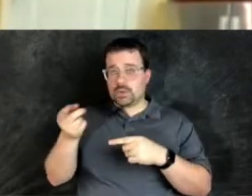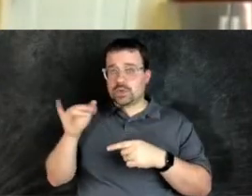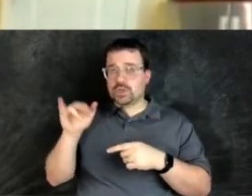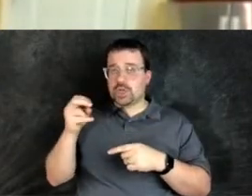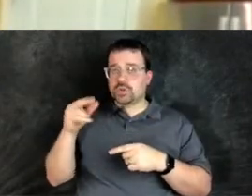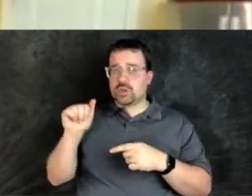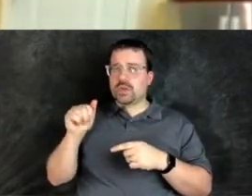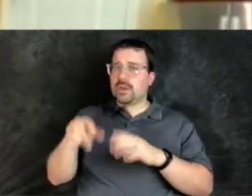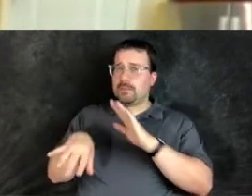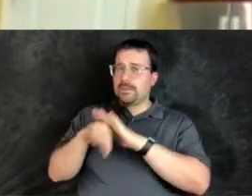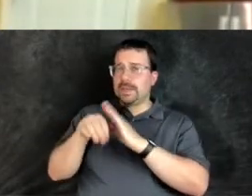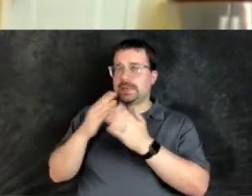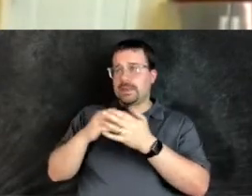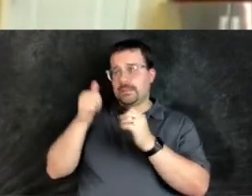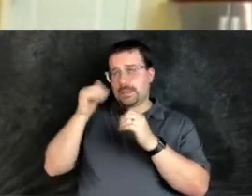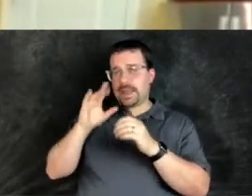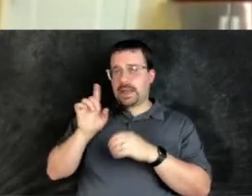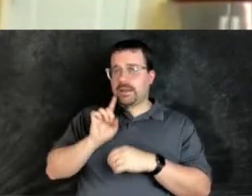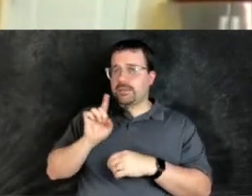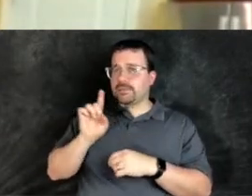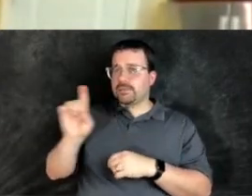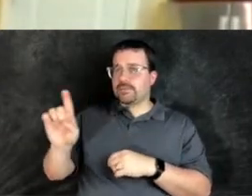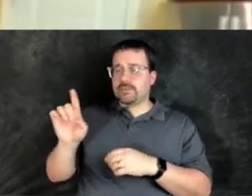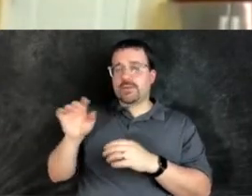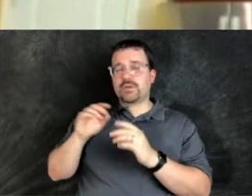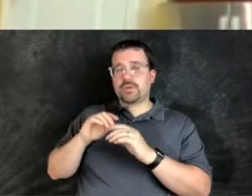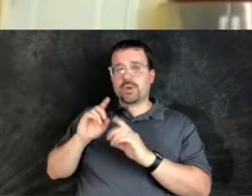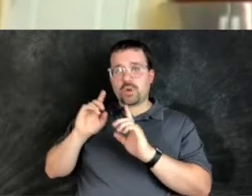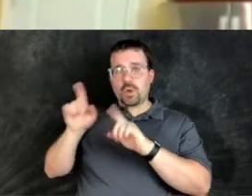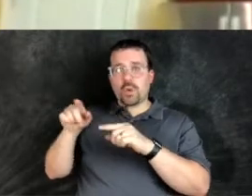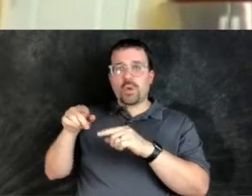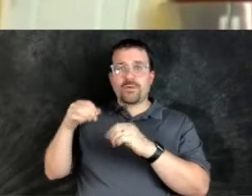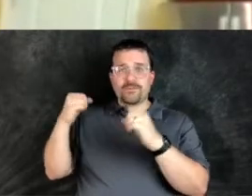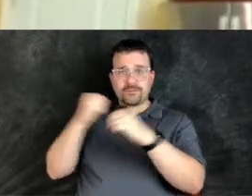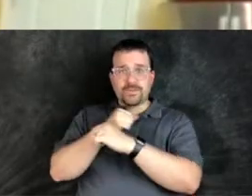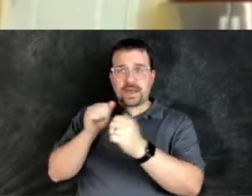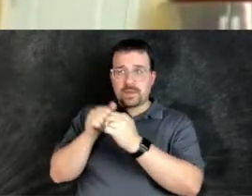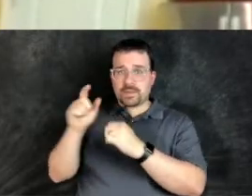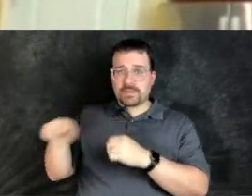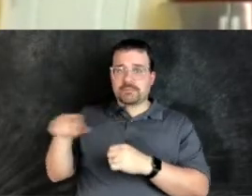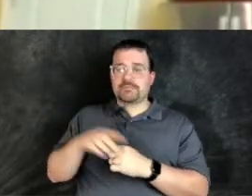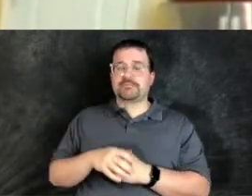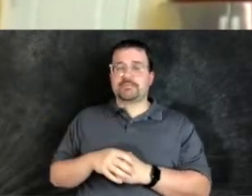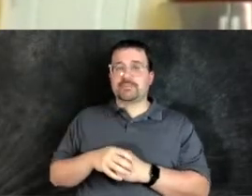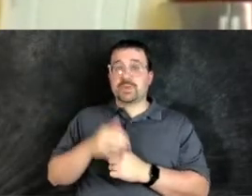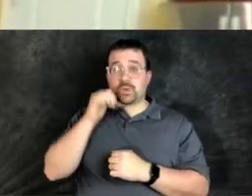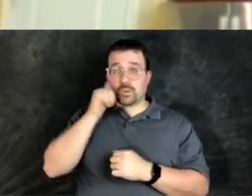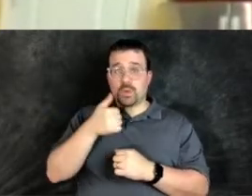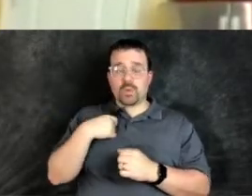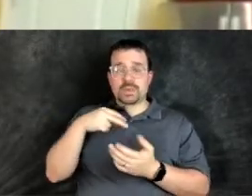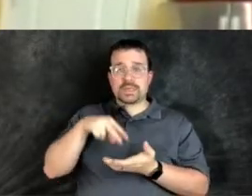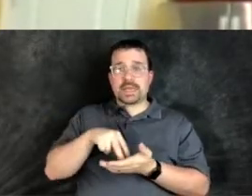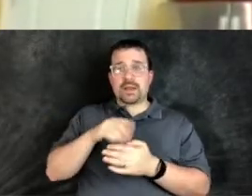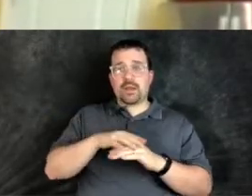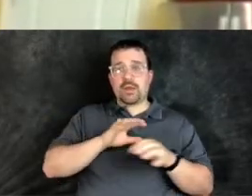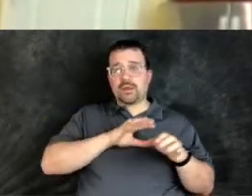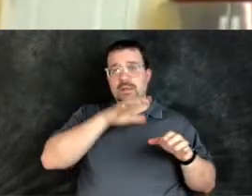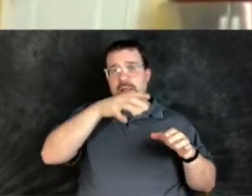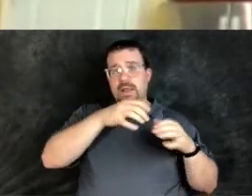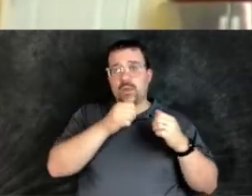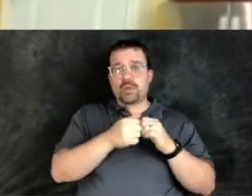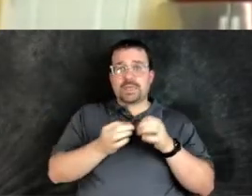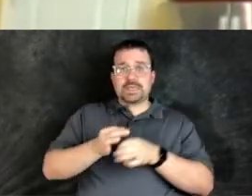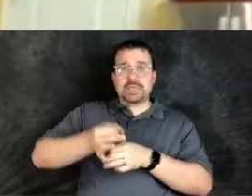"Choose some men for us to go out, fight with Amalek. Tomorrow I will stand on the top of the hill with the staff